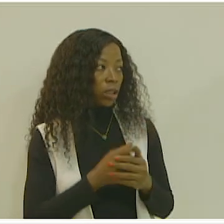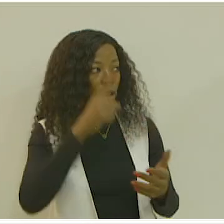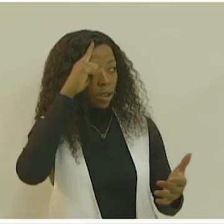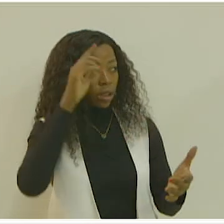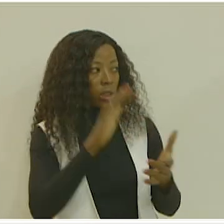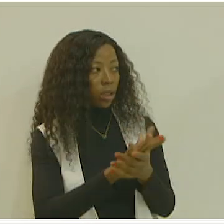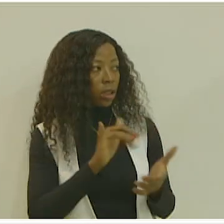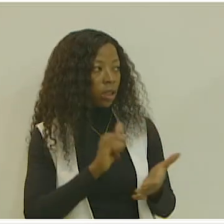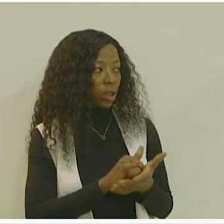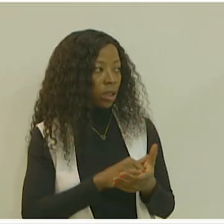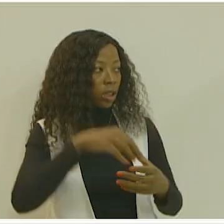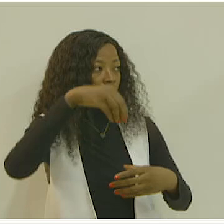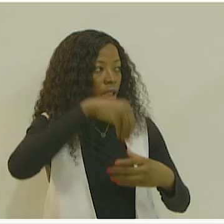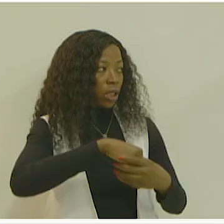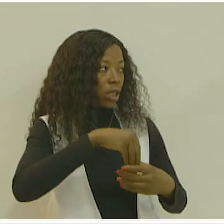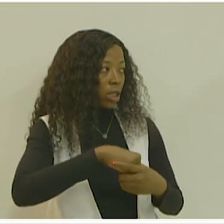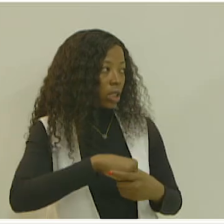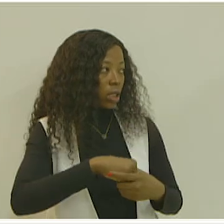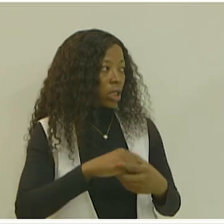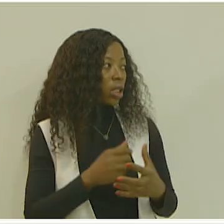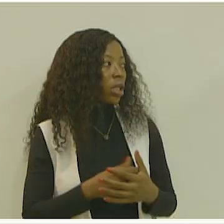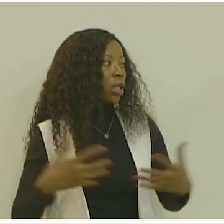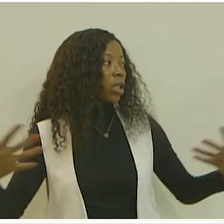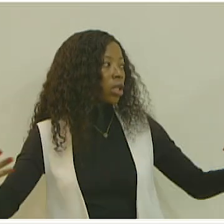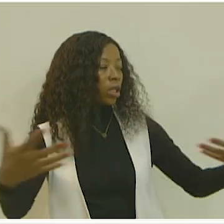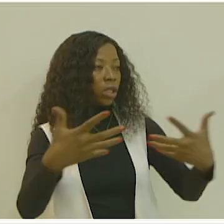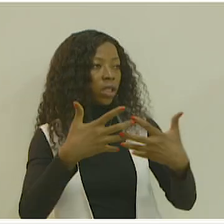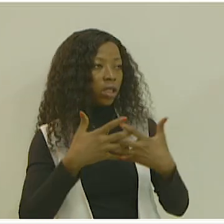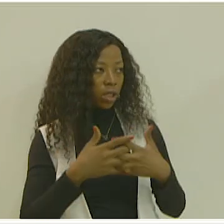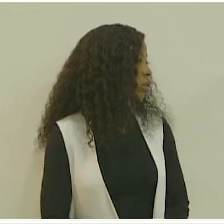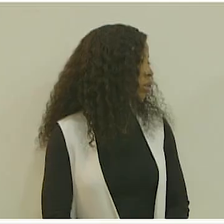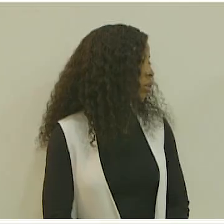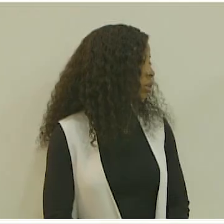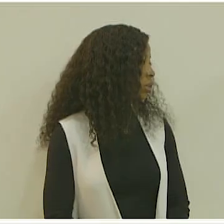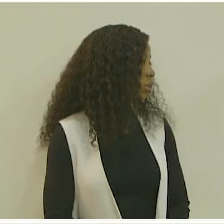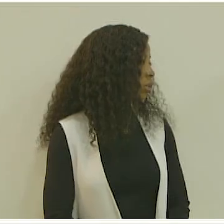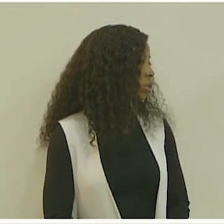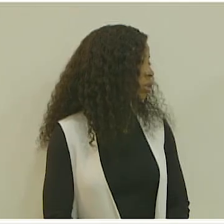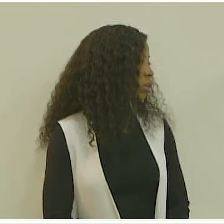an opportunity in that platform also for them to engage at that level and bring them process.